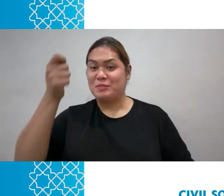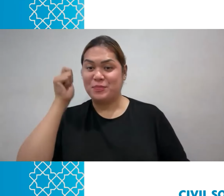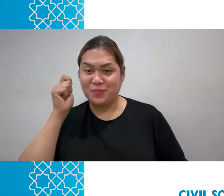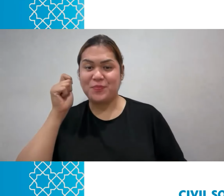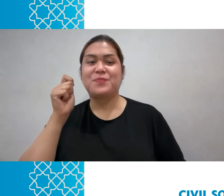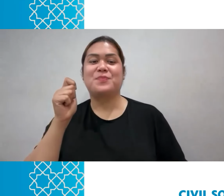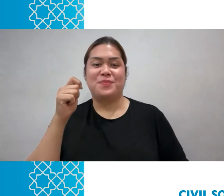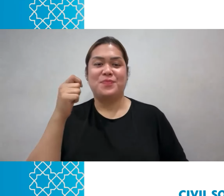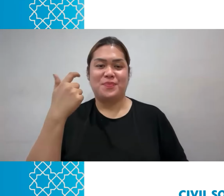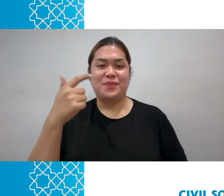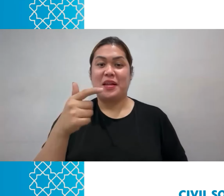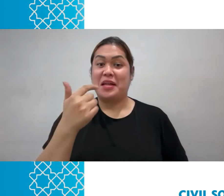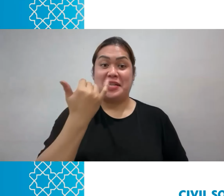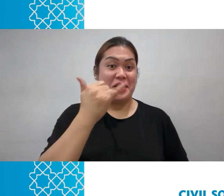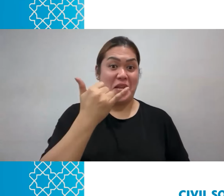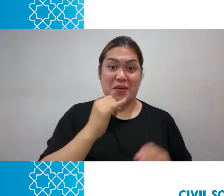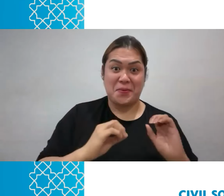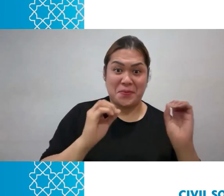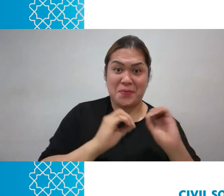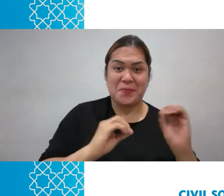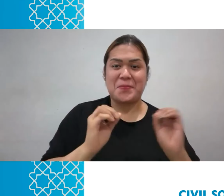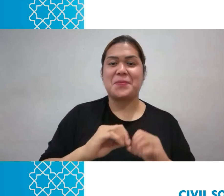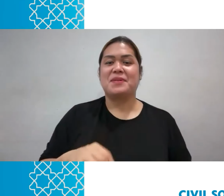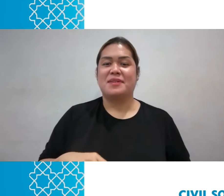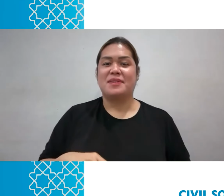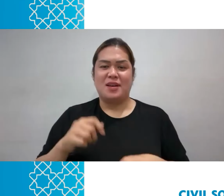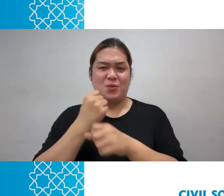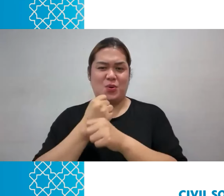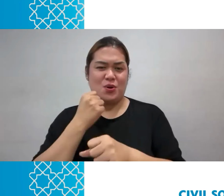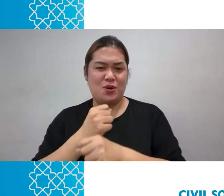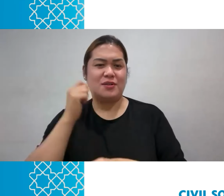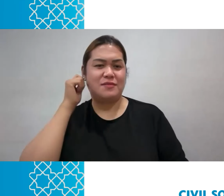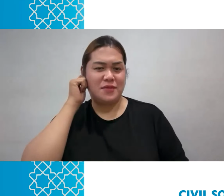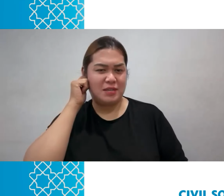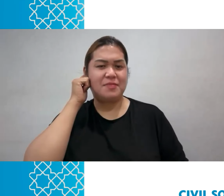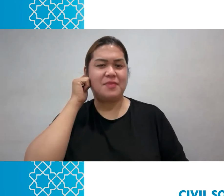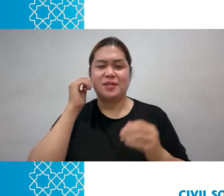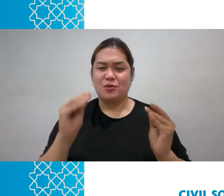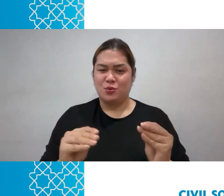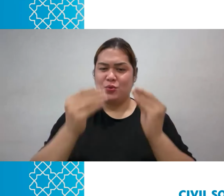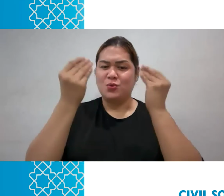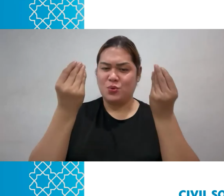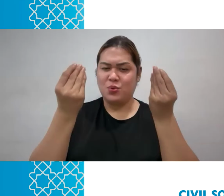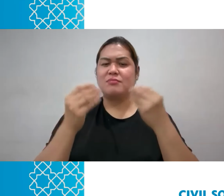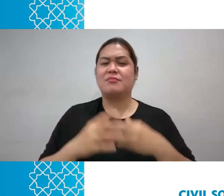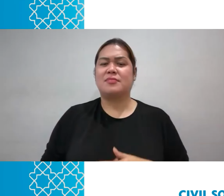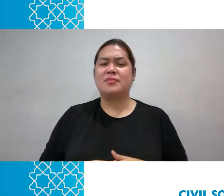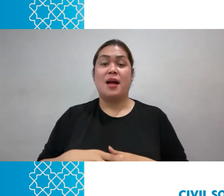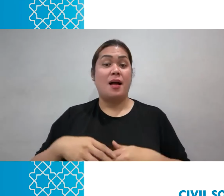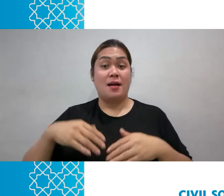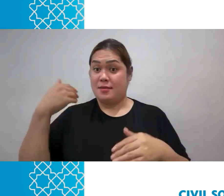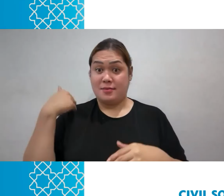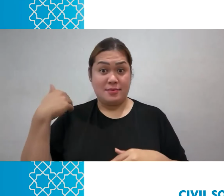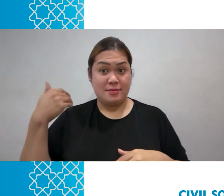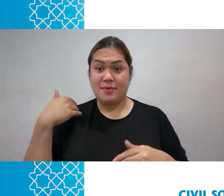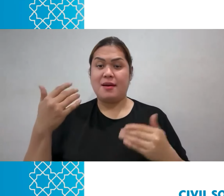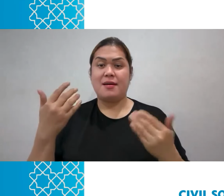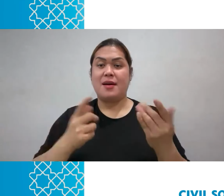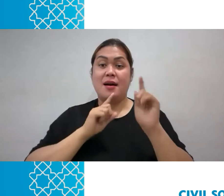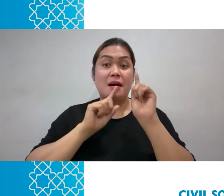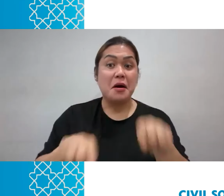work, there is little less participation of youth and women. If they can, give the answer to why yellow, I would love